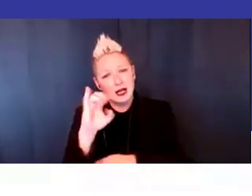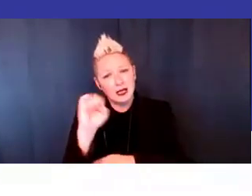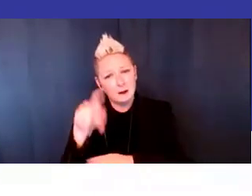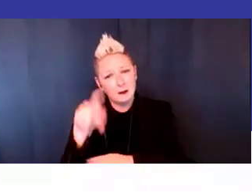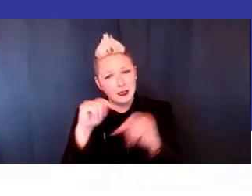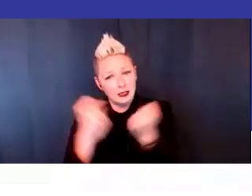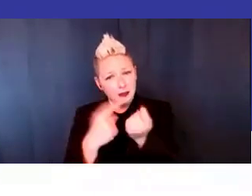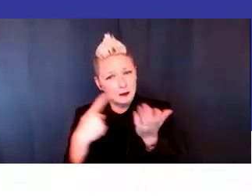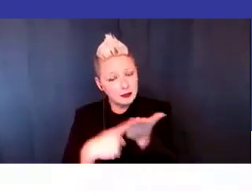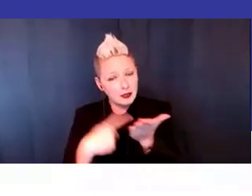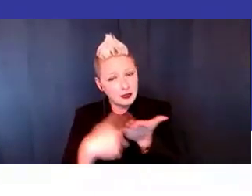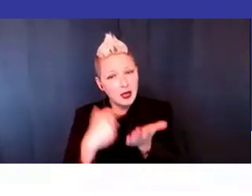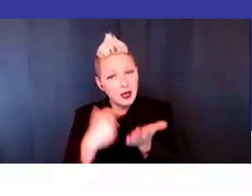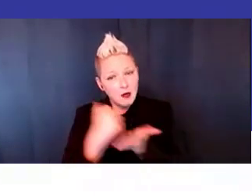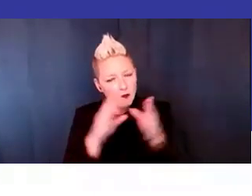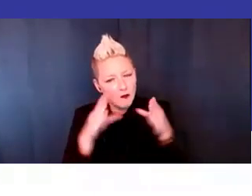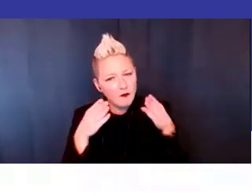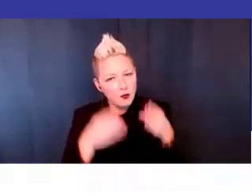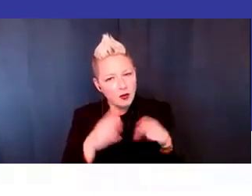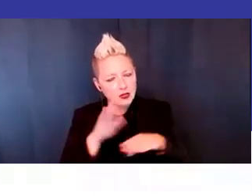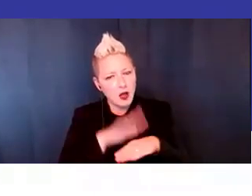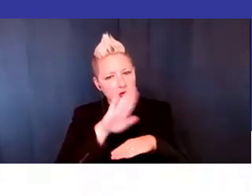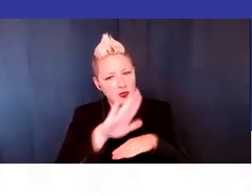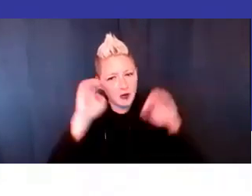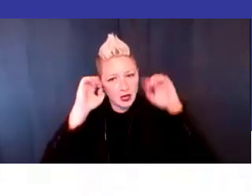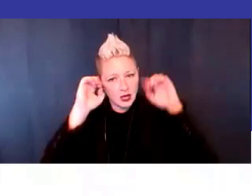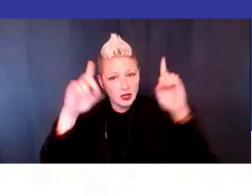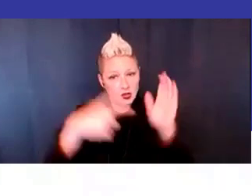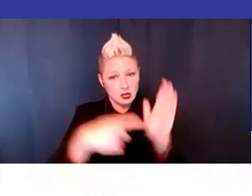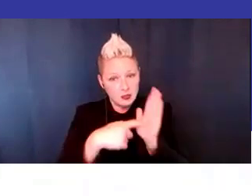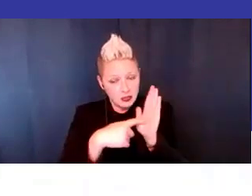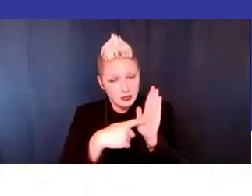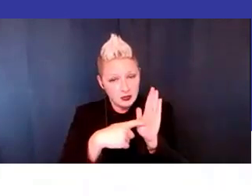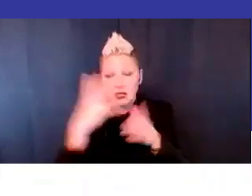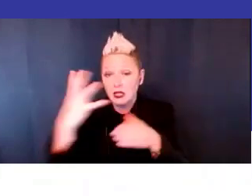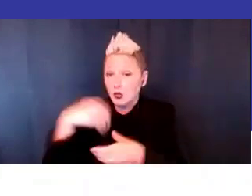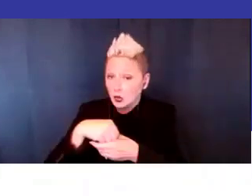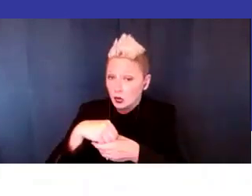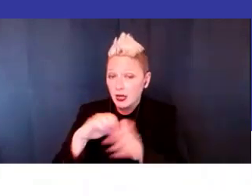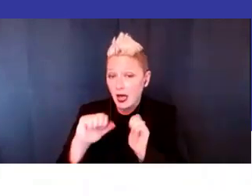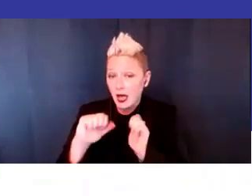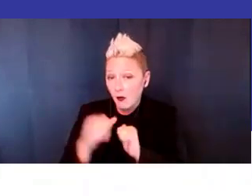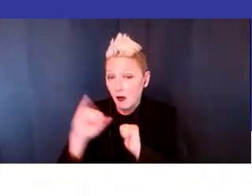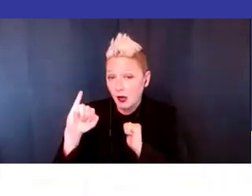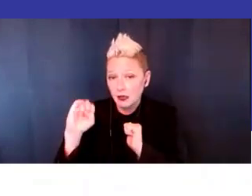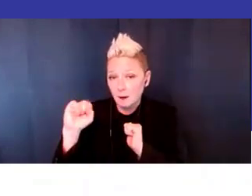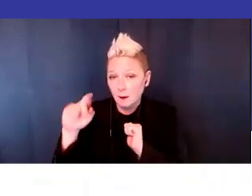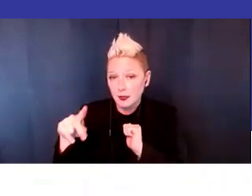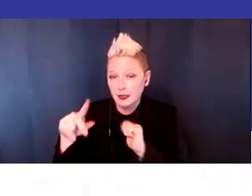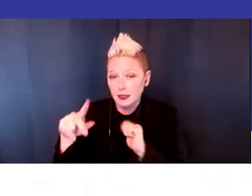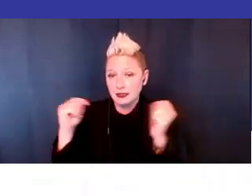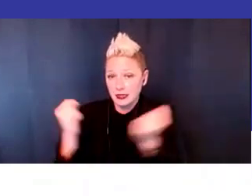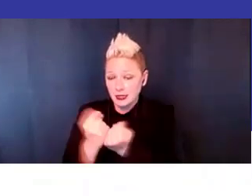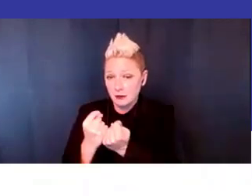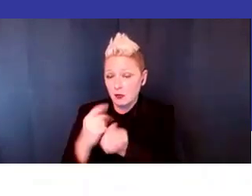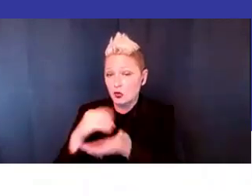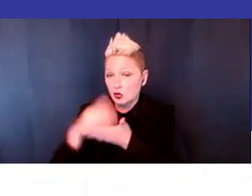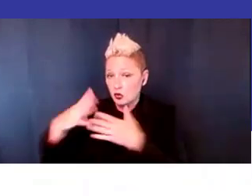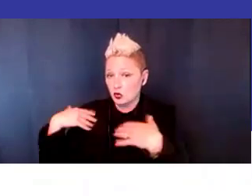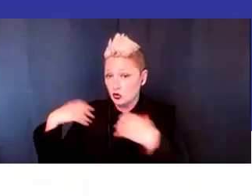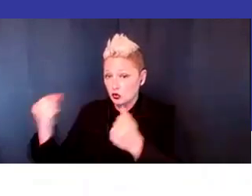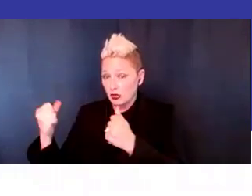helps stay focused on the student's educational needs, including how the IEP team can leverage student strengths to